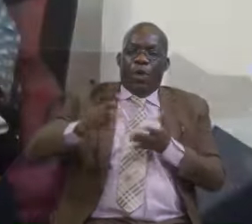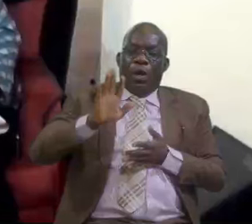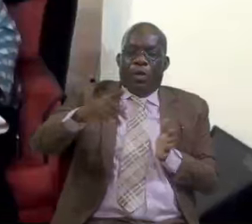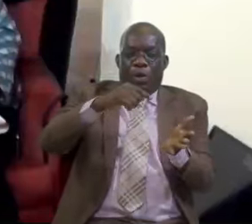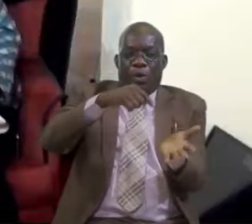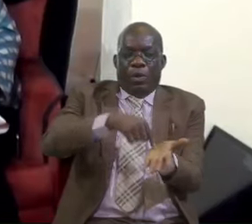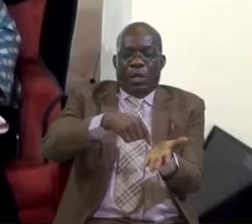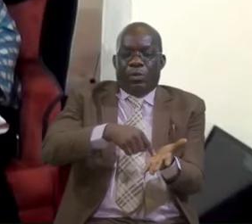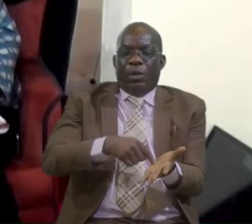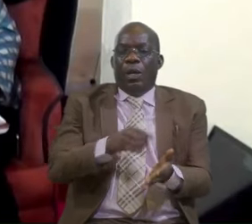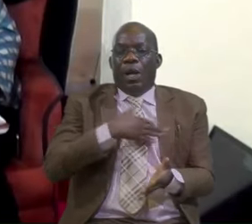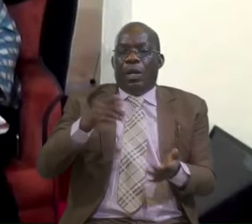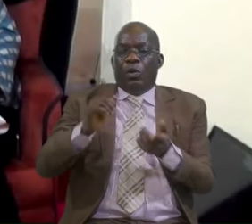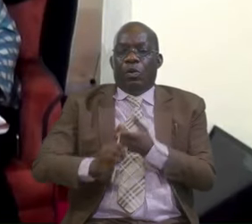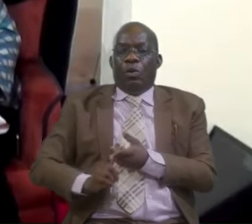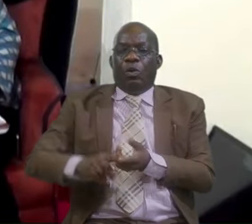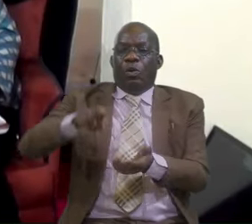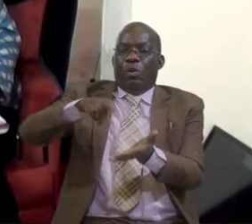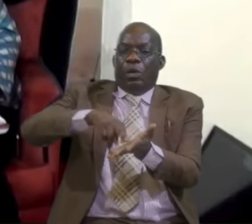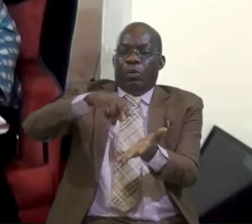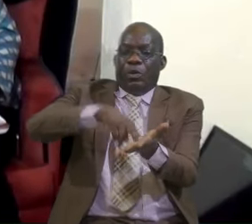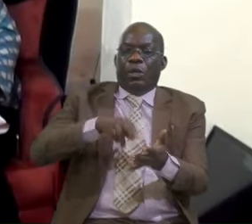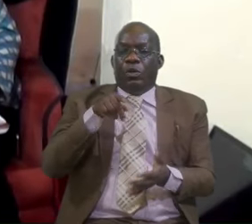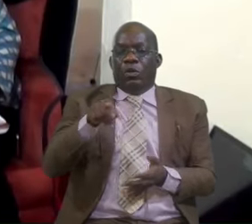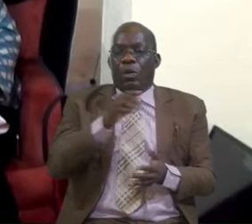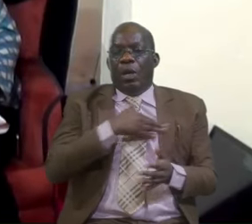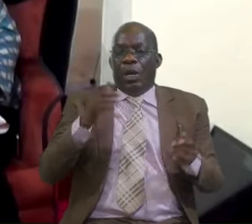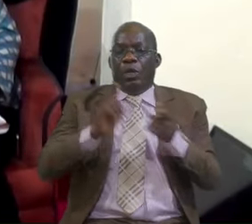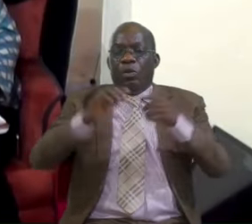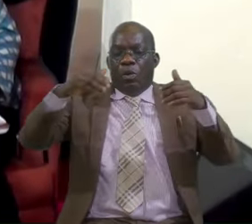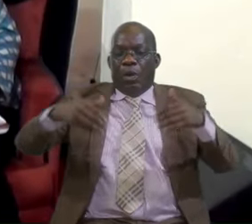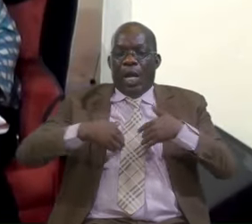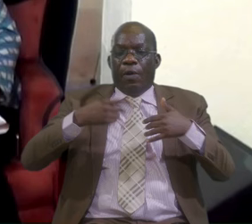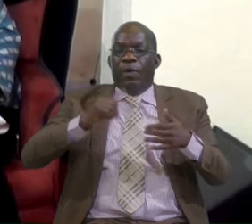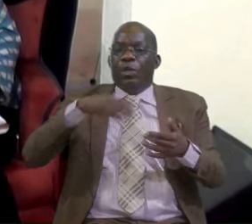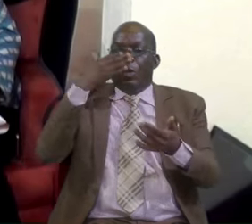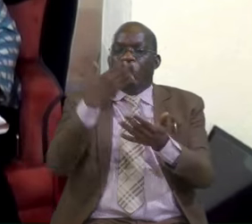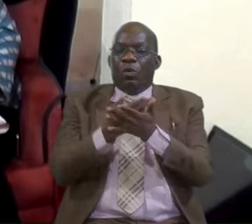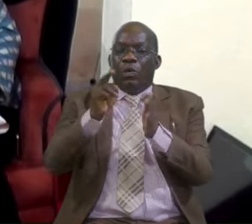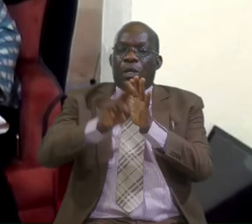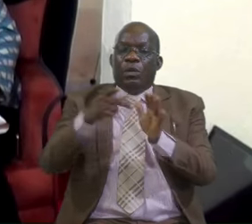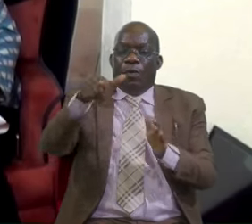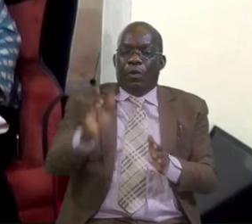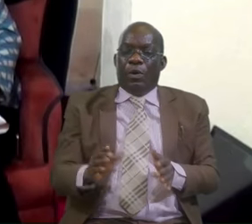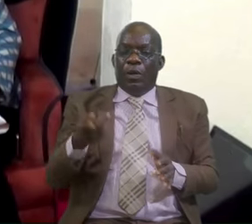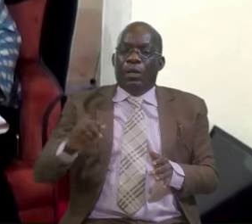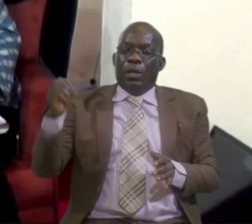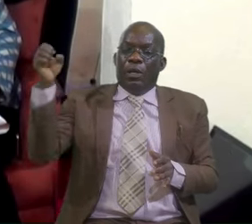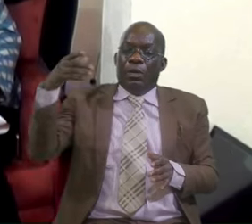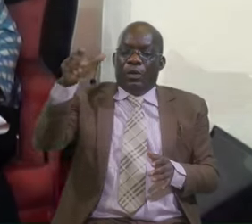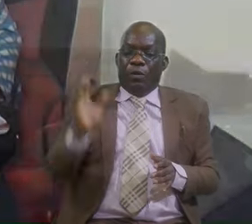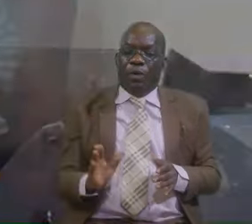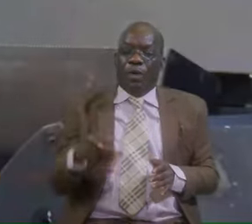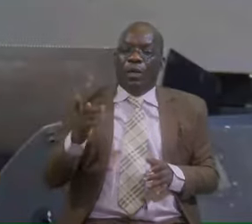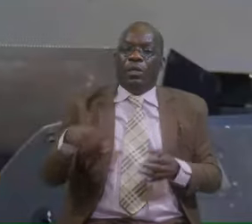represent you and to have the goodness of God, the grace of God, the salvation of God